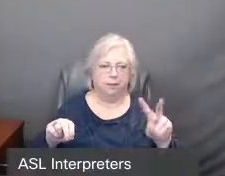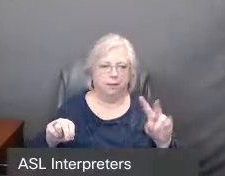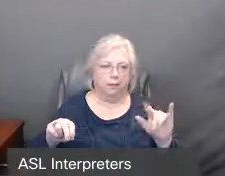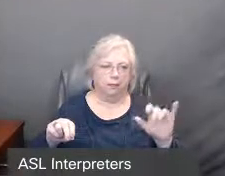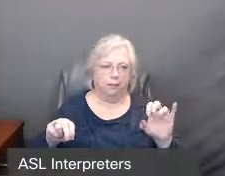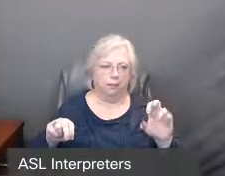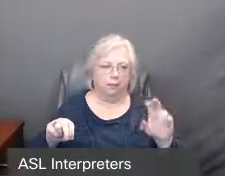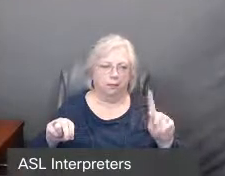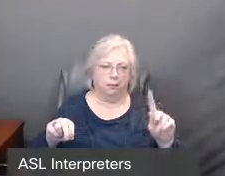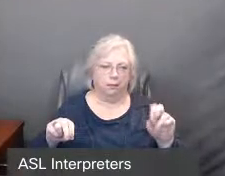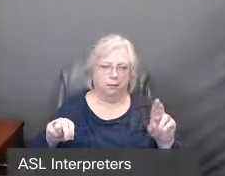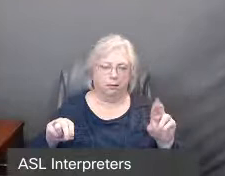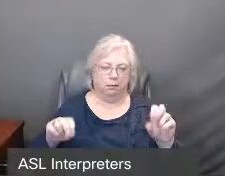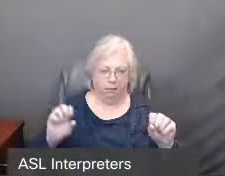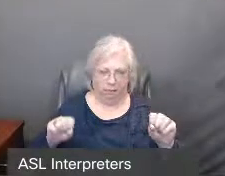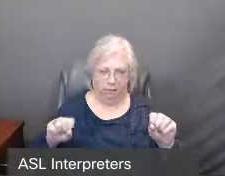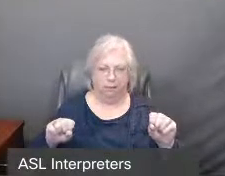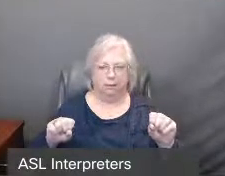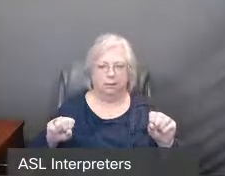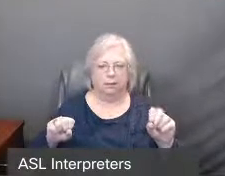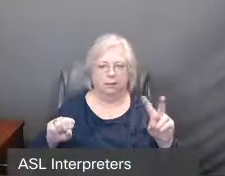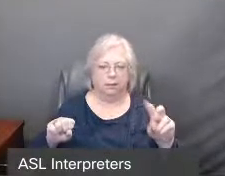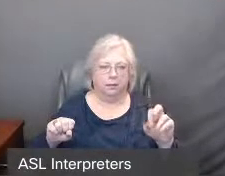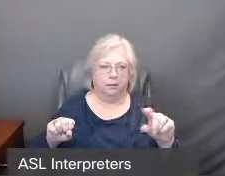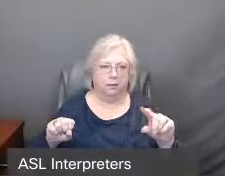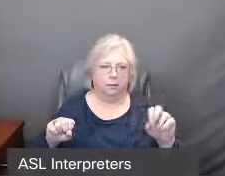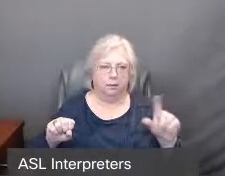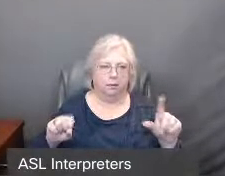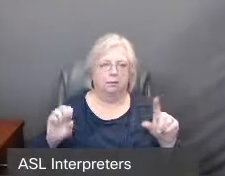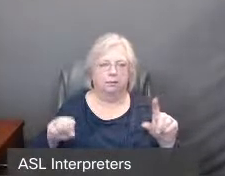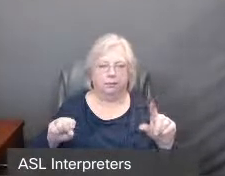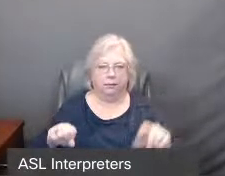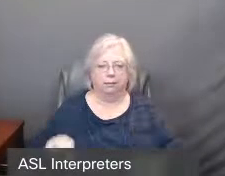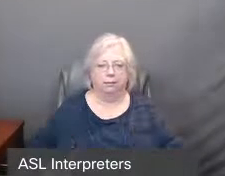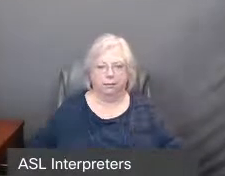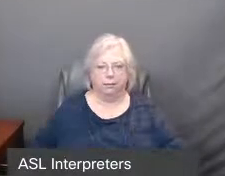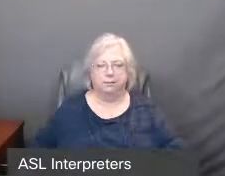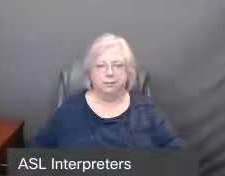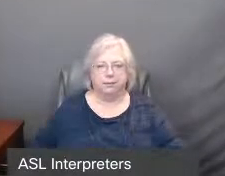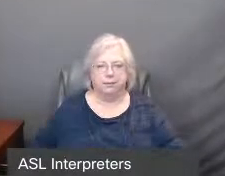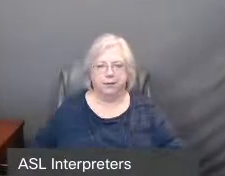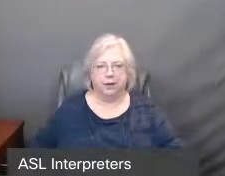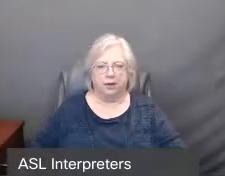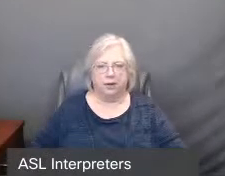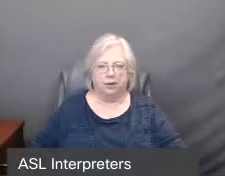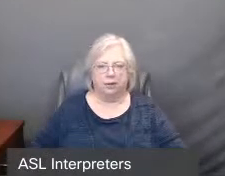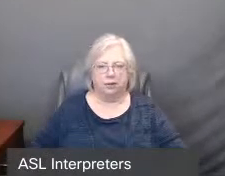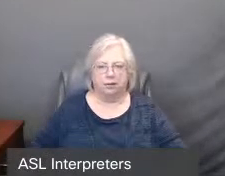Vickers? Aye. Vogel? Yes.